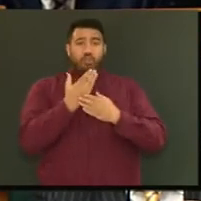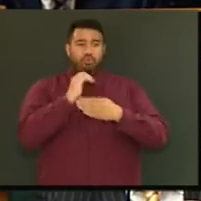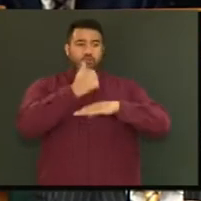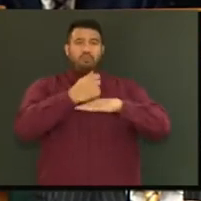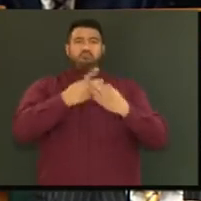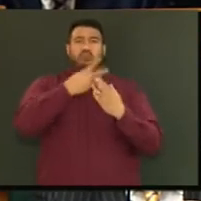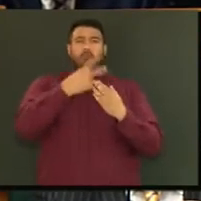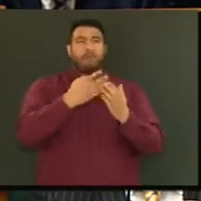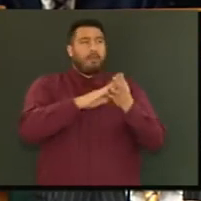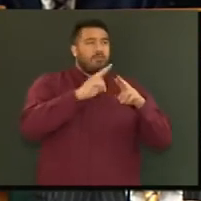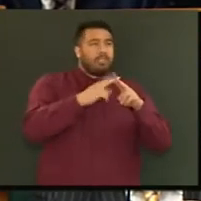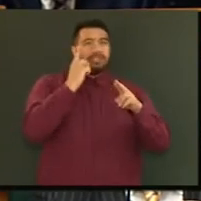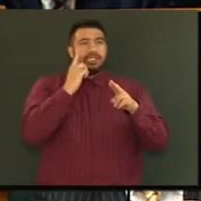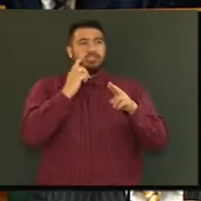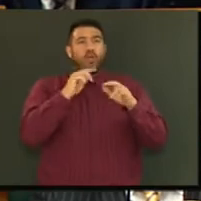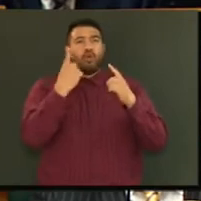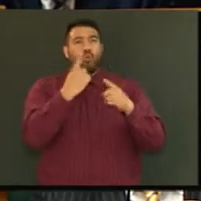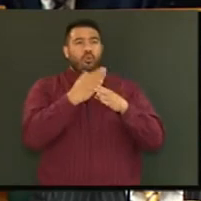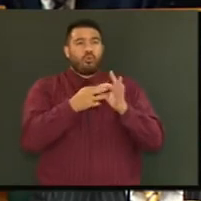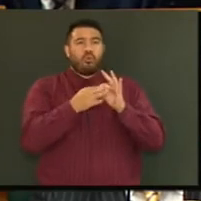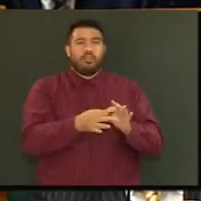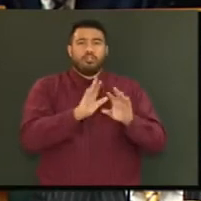and teachers of young children with autism.